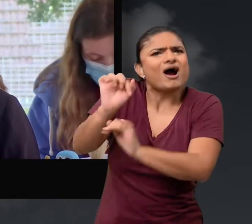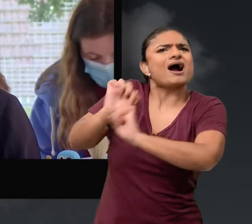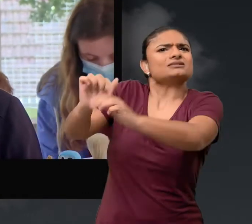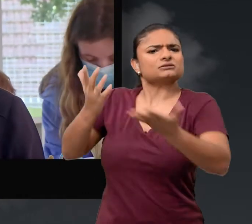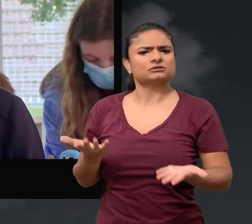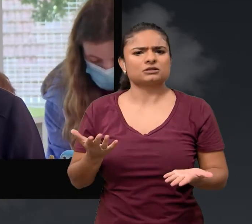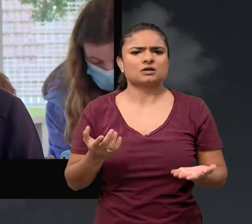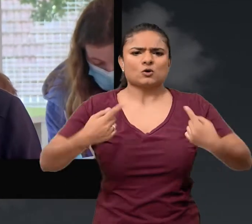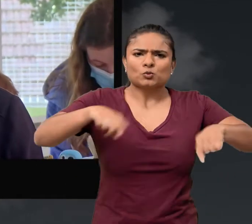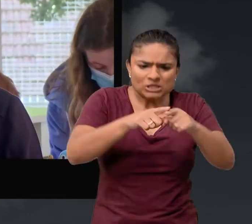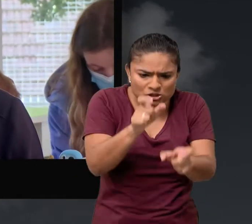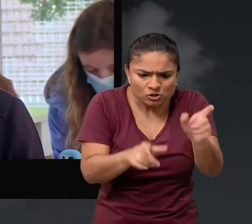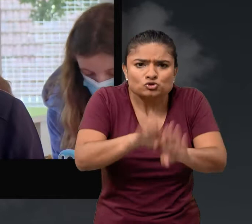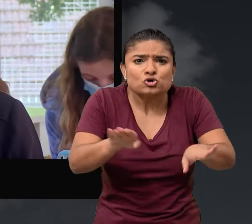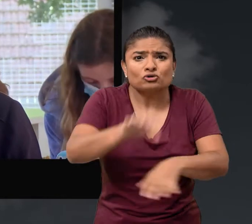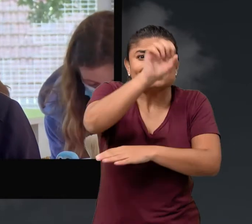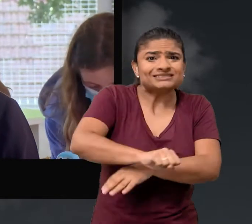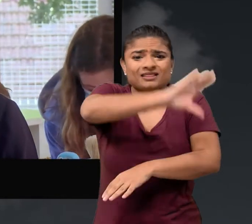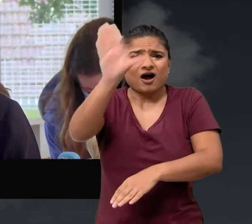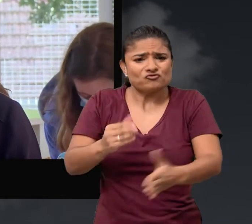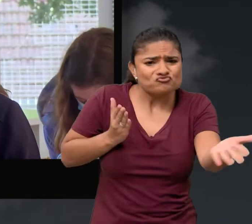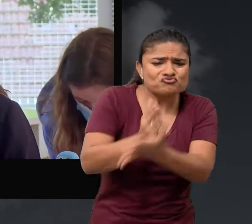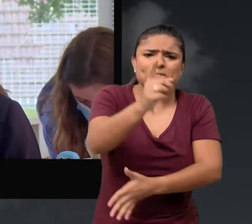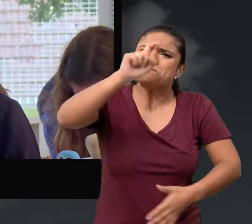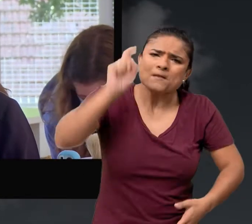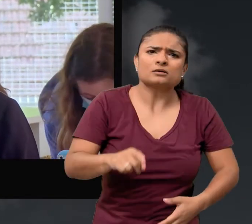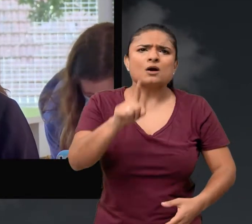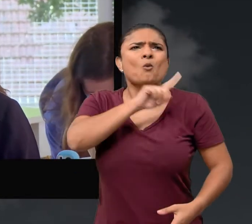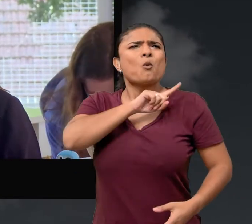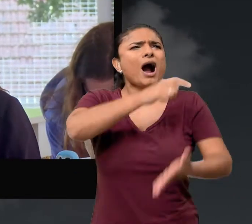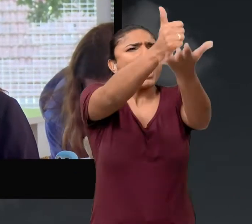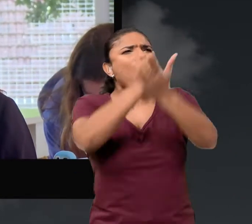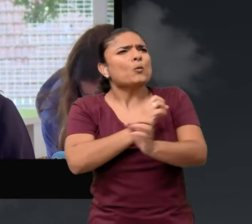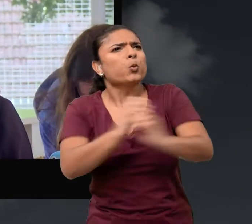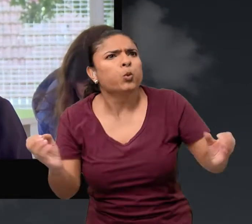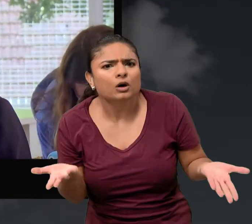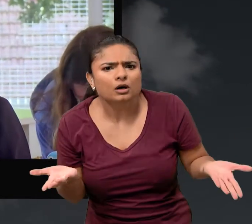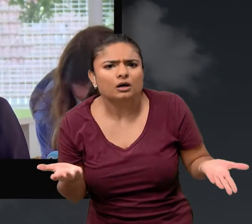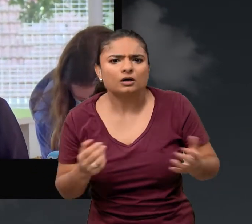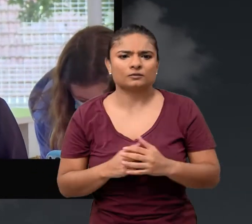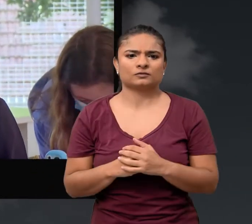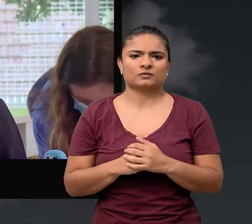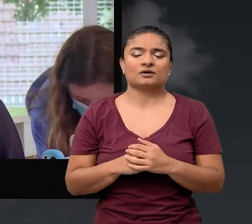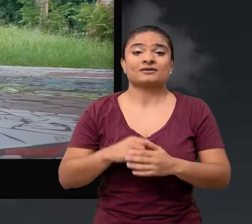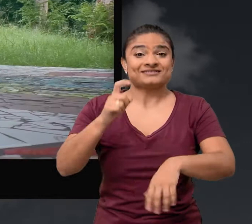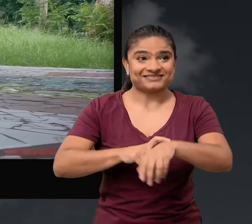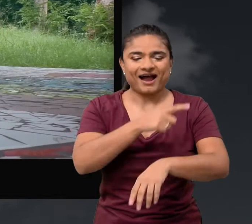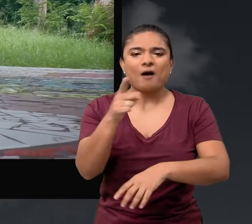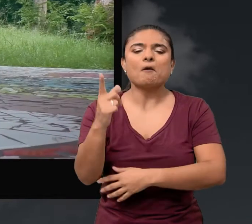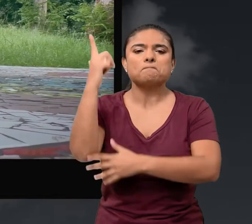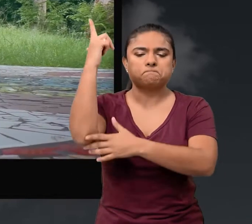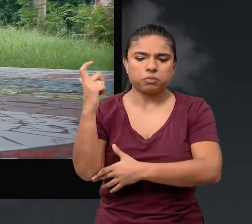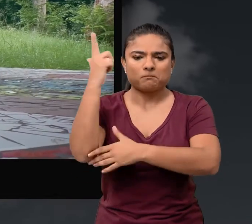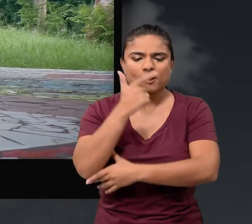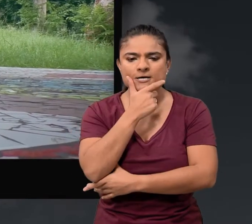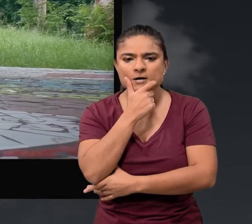for the right to education, basic education for every single child in this country, and why weren't our children accommodated?